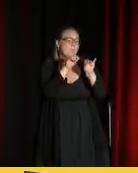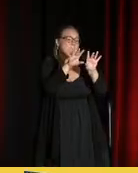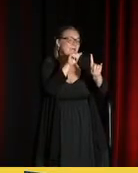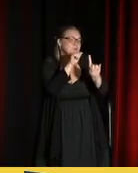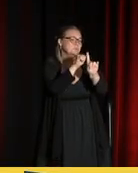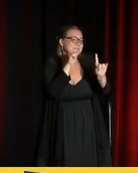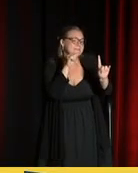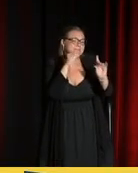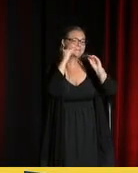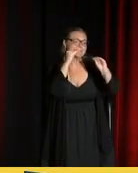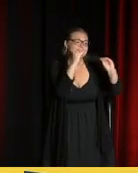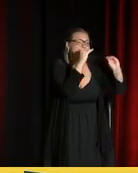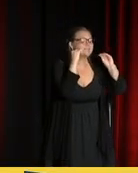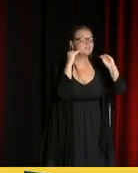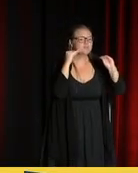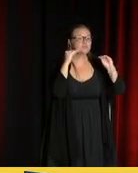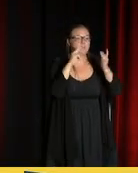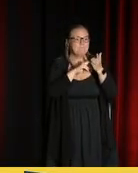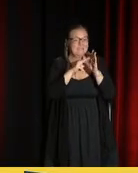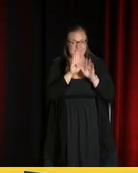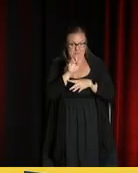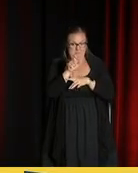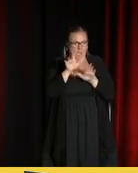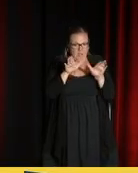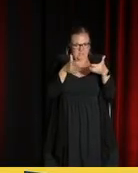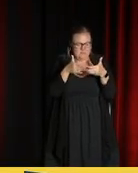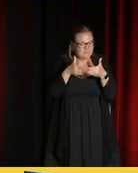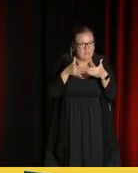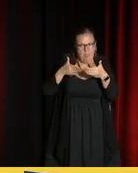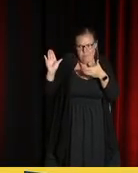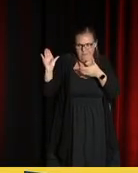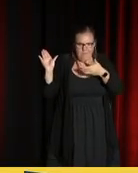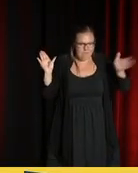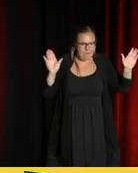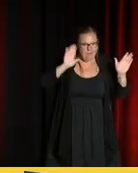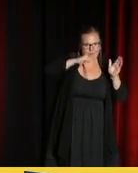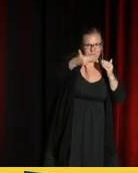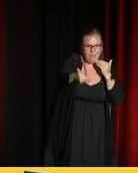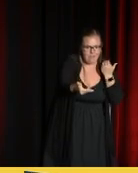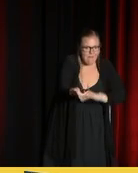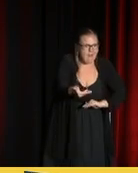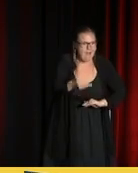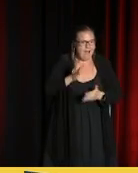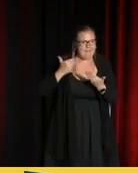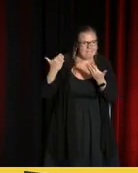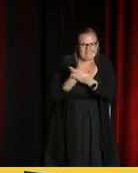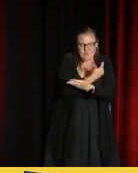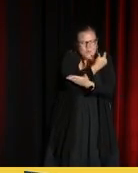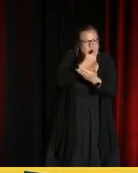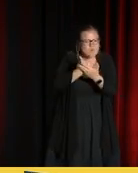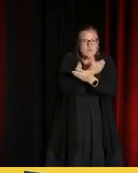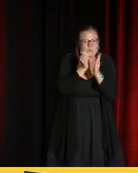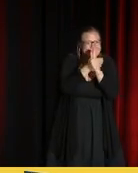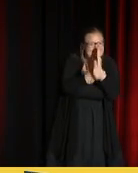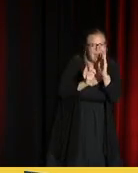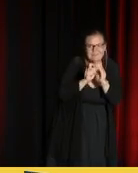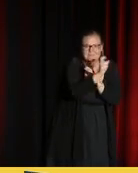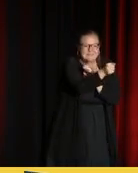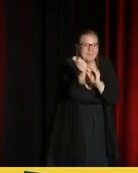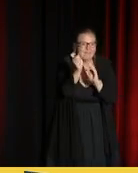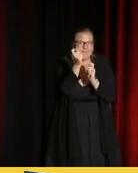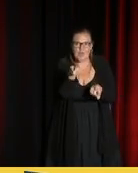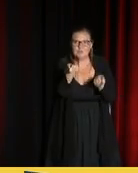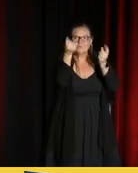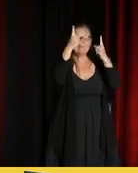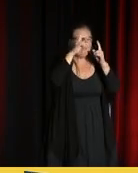tricks, we can break away the box that surrounds them, giving them an entirely new set of skills and